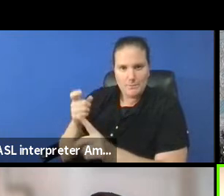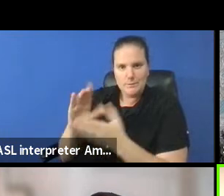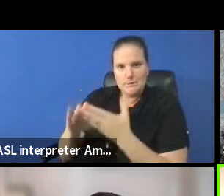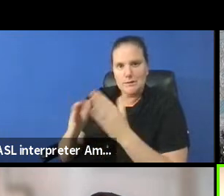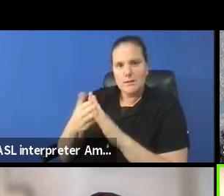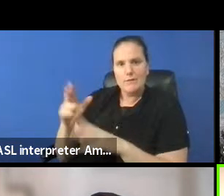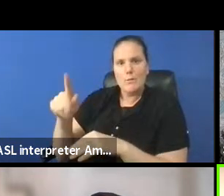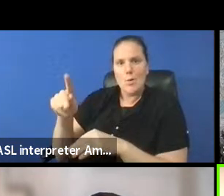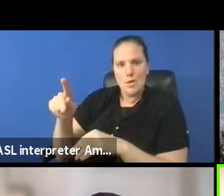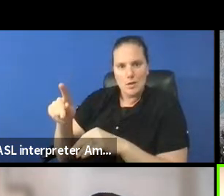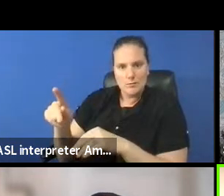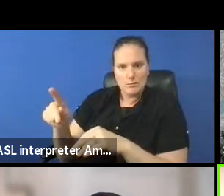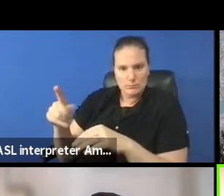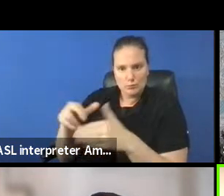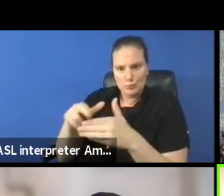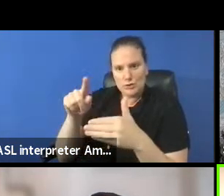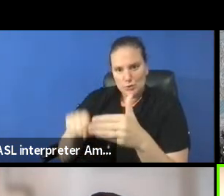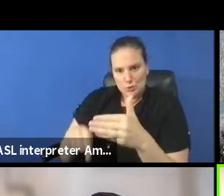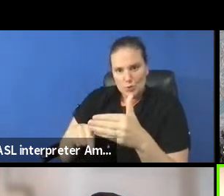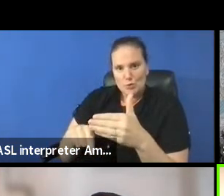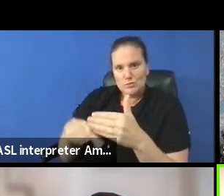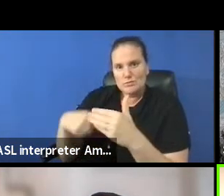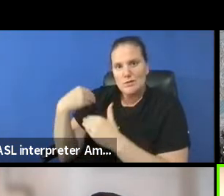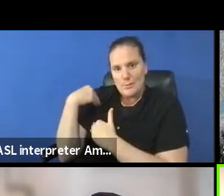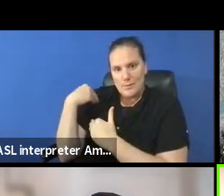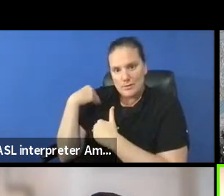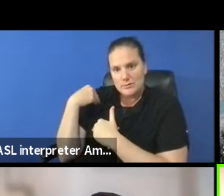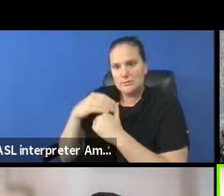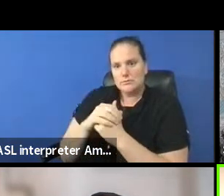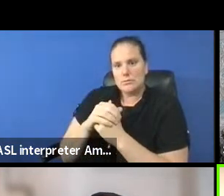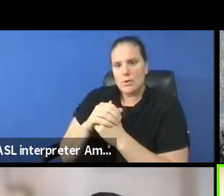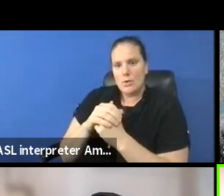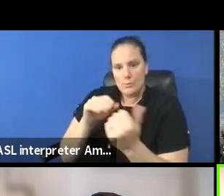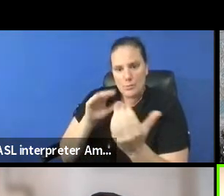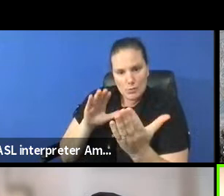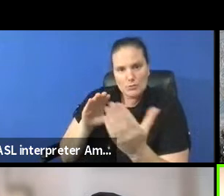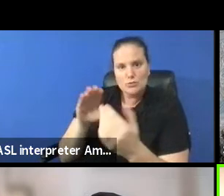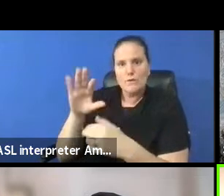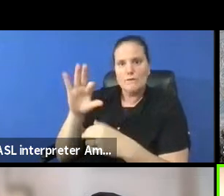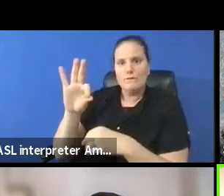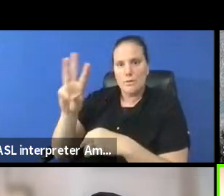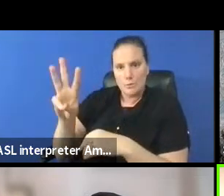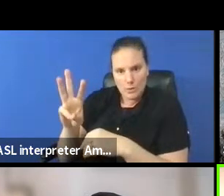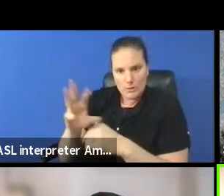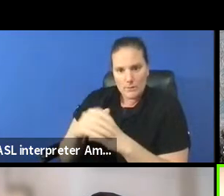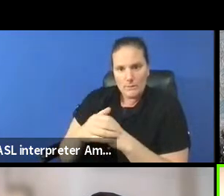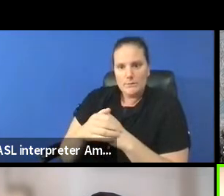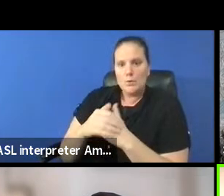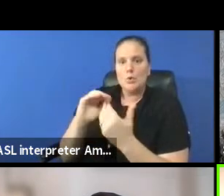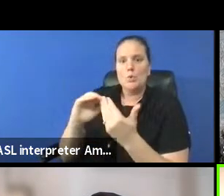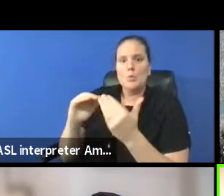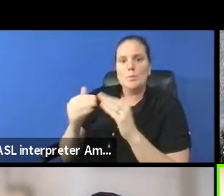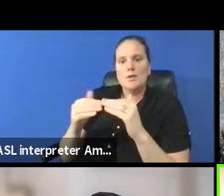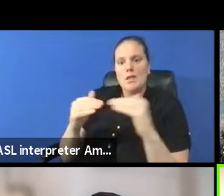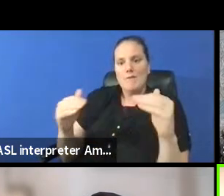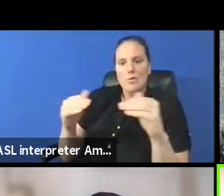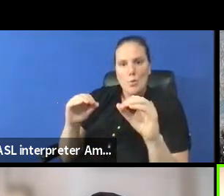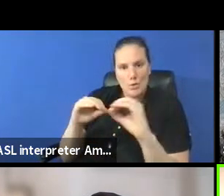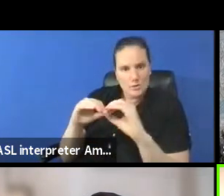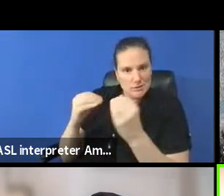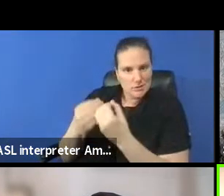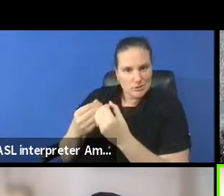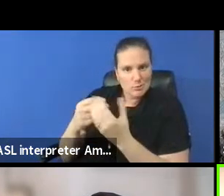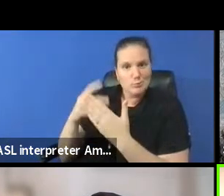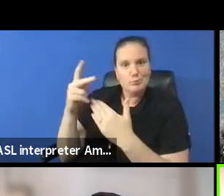Portland's results-based accountability approach or framework, and looking at the community level, organizational and program